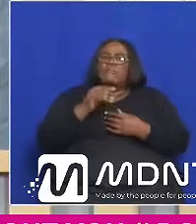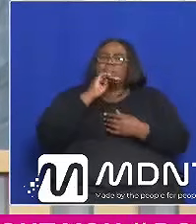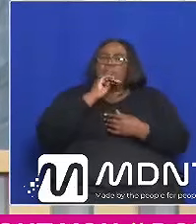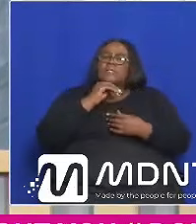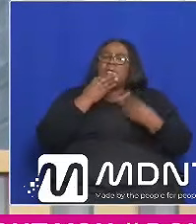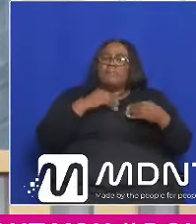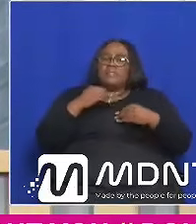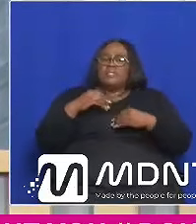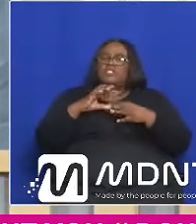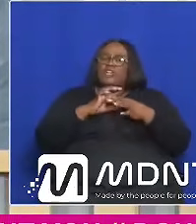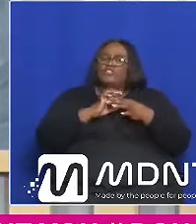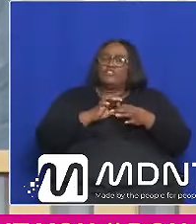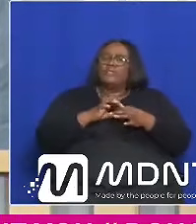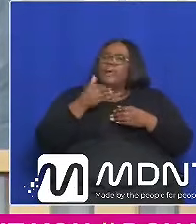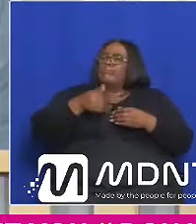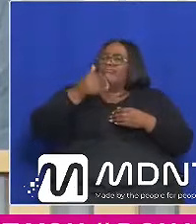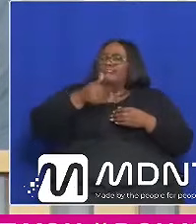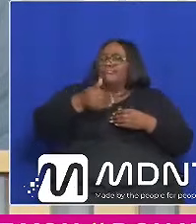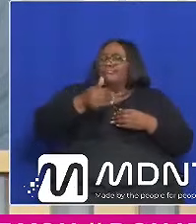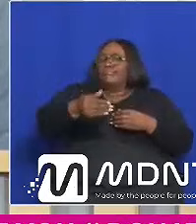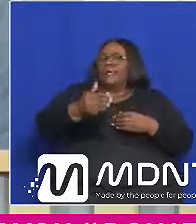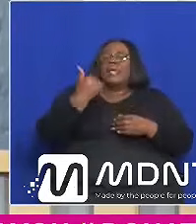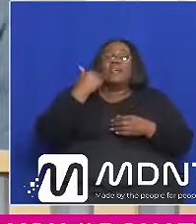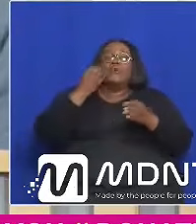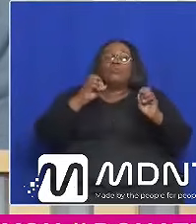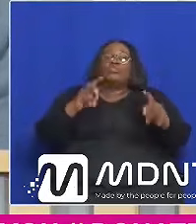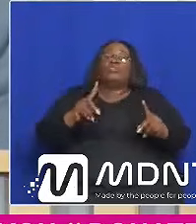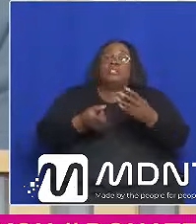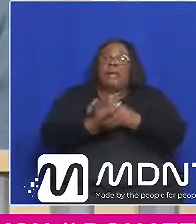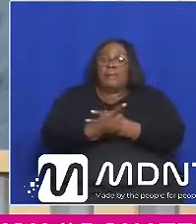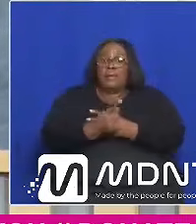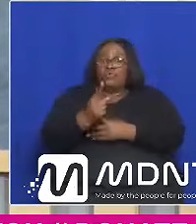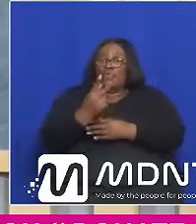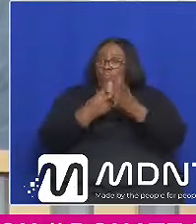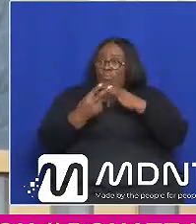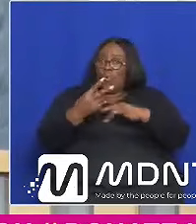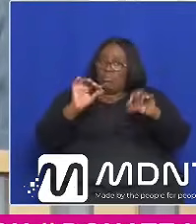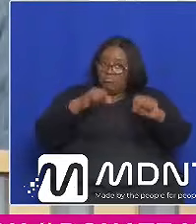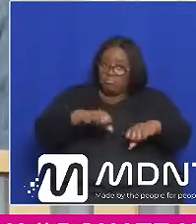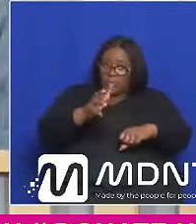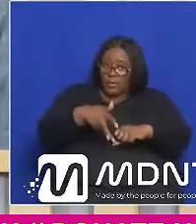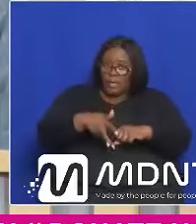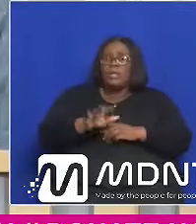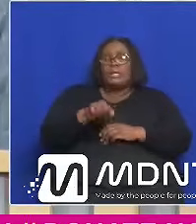present itself, chances are that you'll both take it. Of course, yes. So it's a long-standing